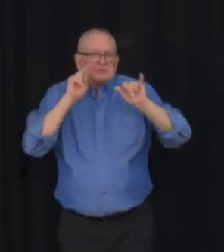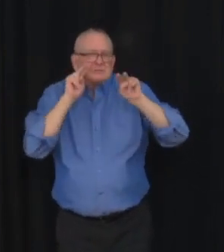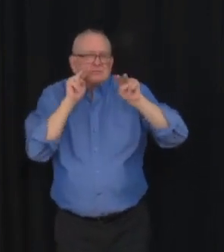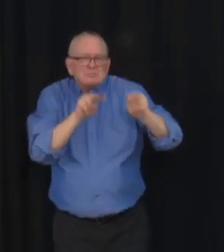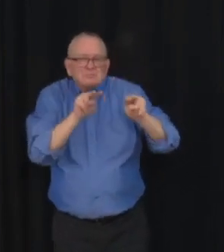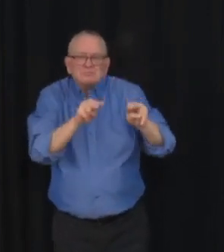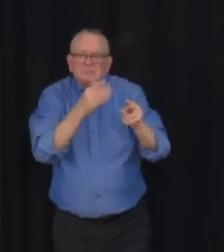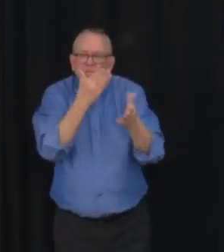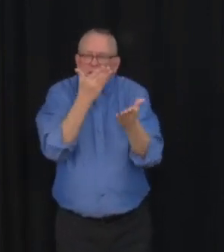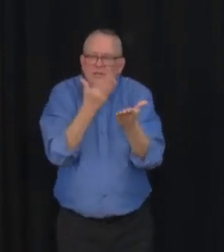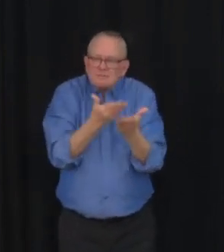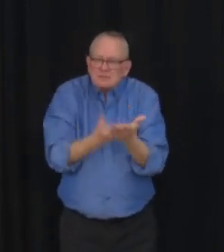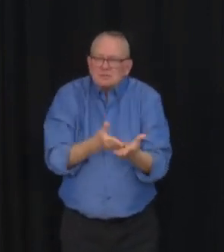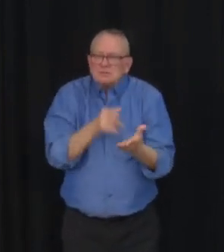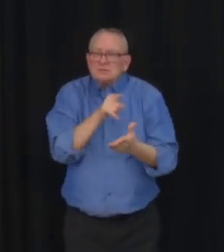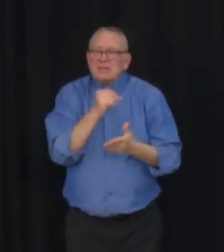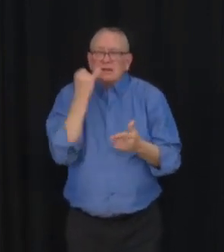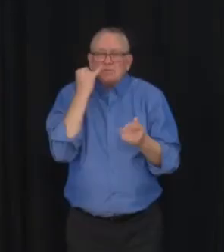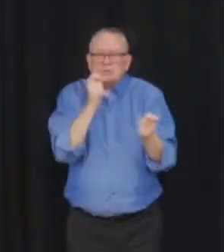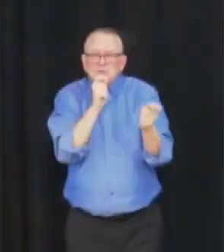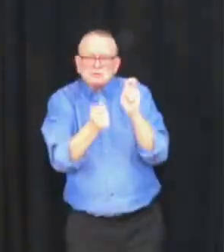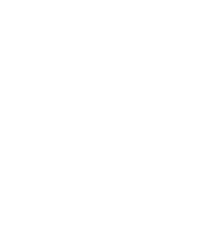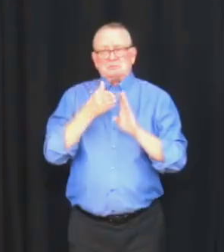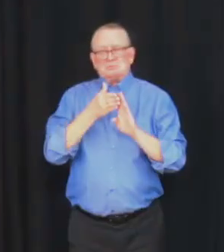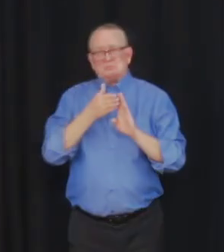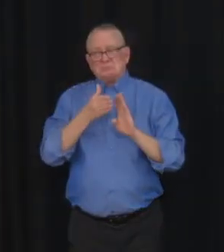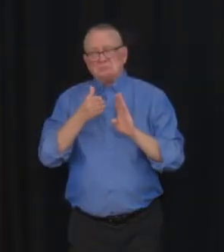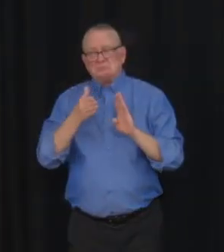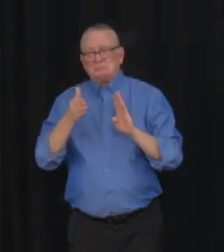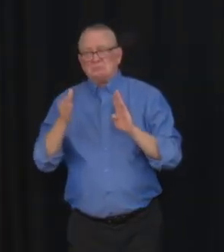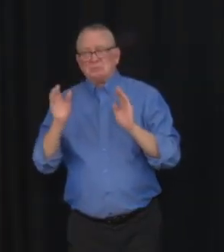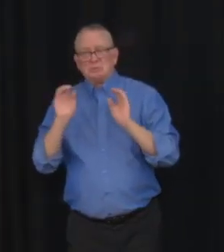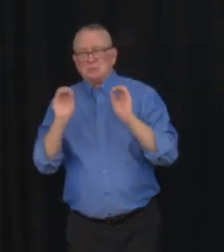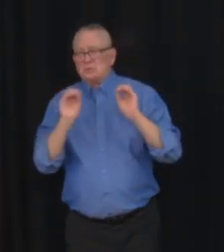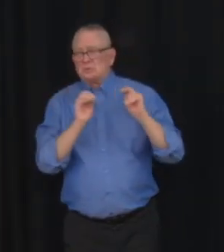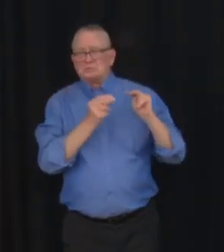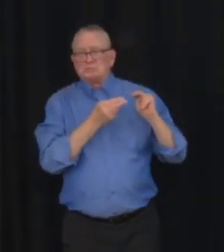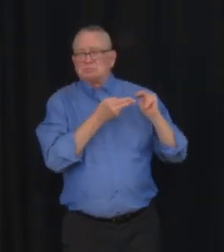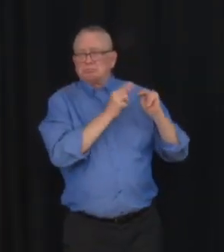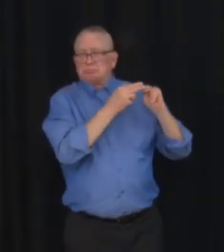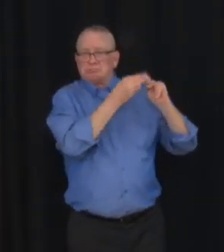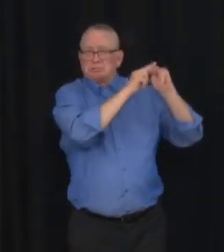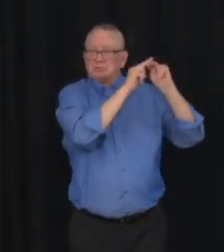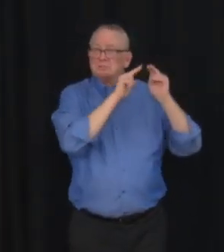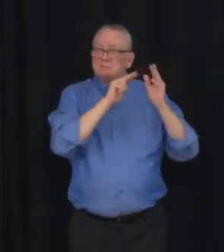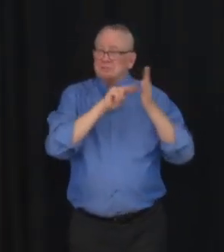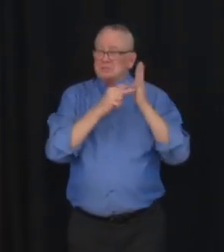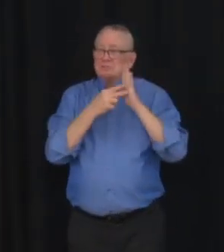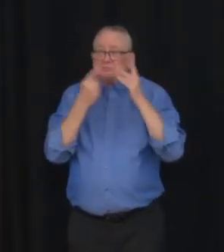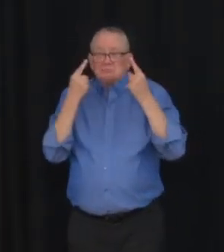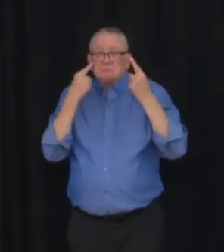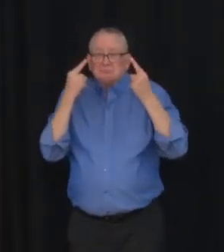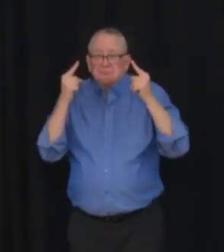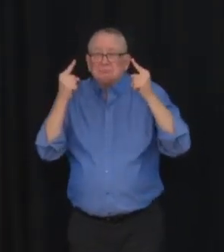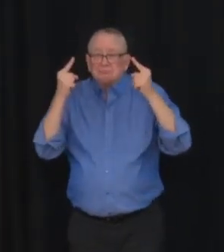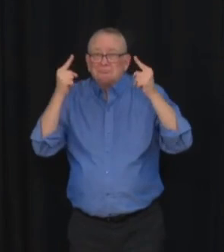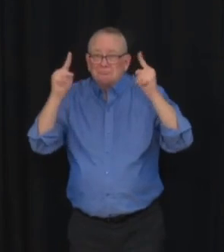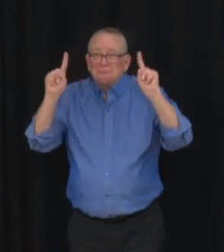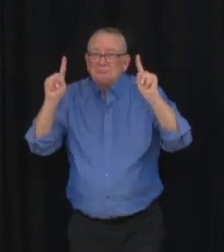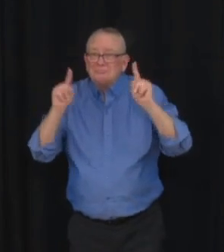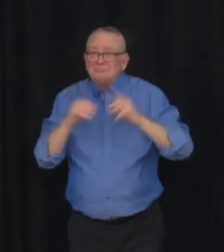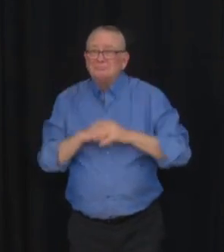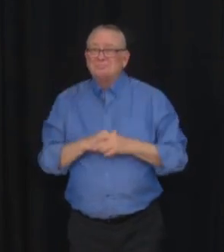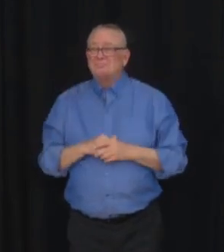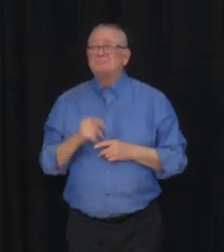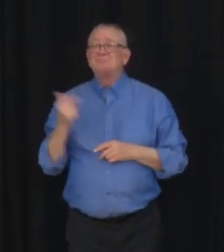wherever there are needs to adjust our approach. It's encouraging to see that the numbers have continued to decline. There